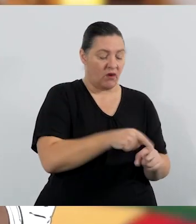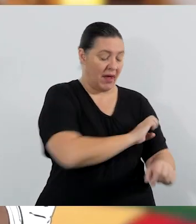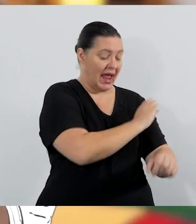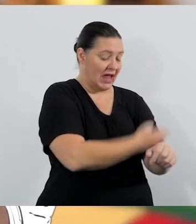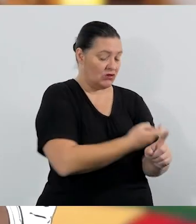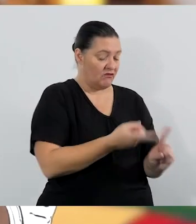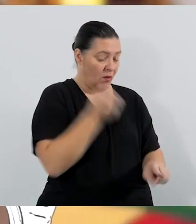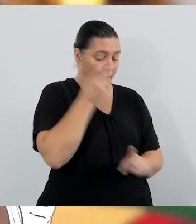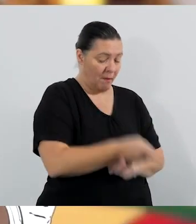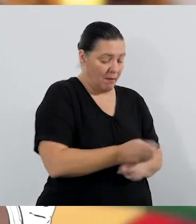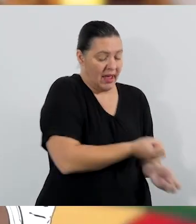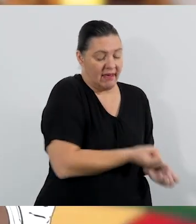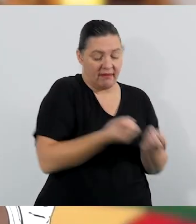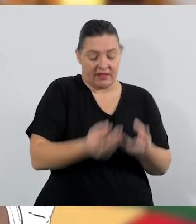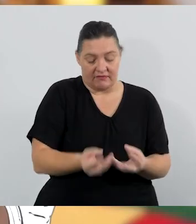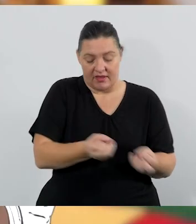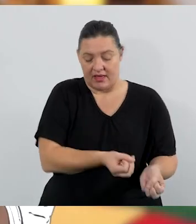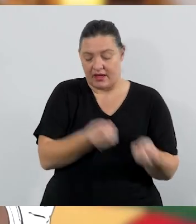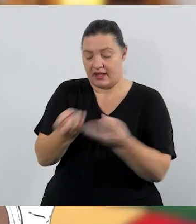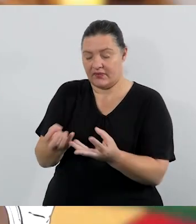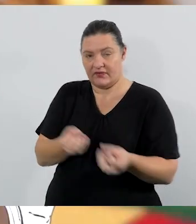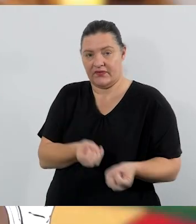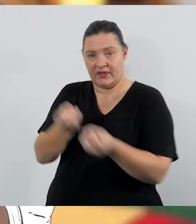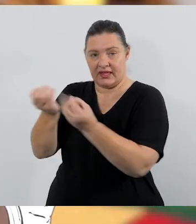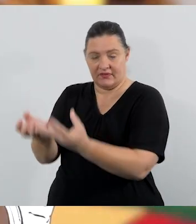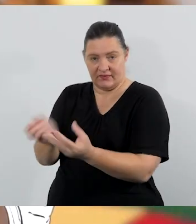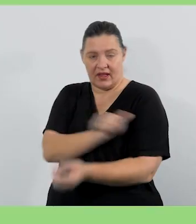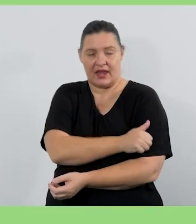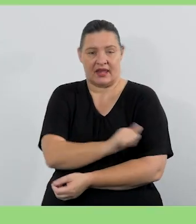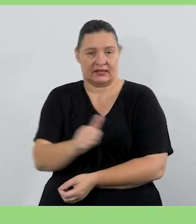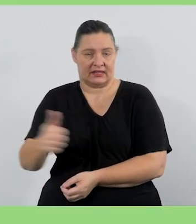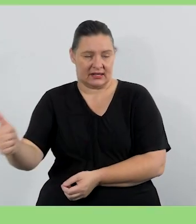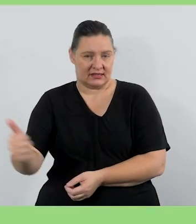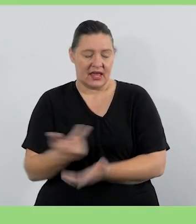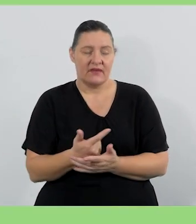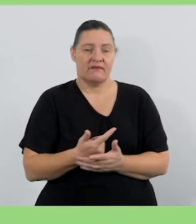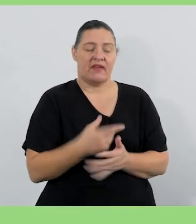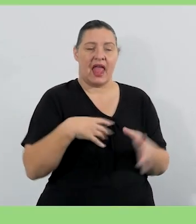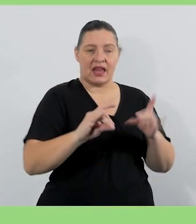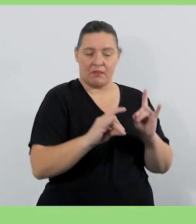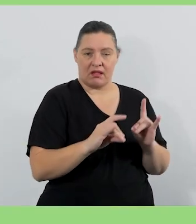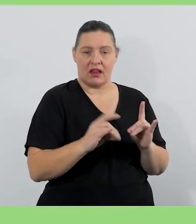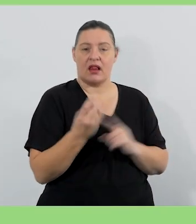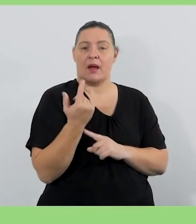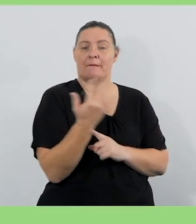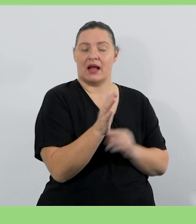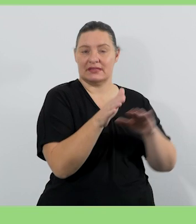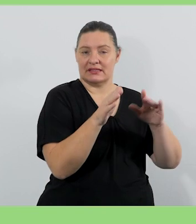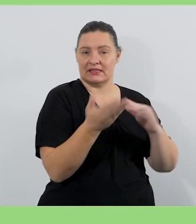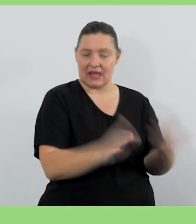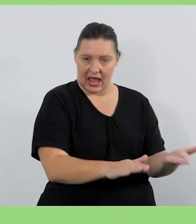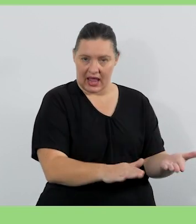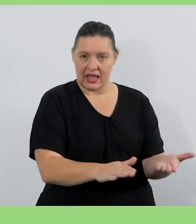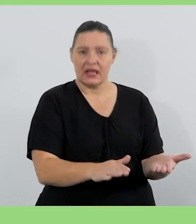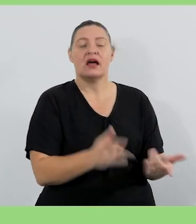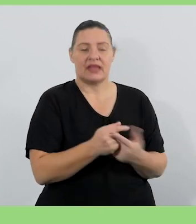transfer of energy from one organism to the next. So when animals and plants die, their energy is released